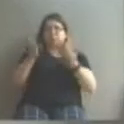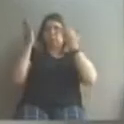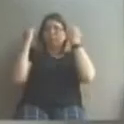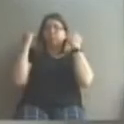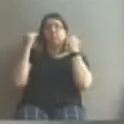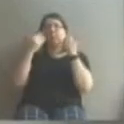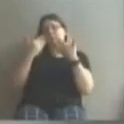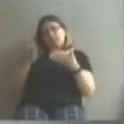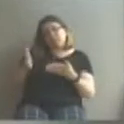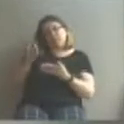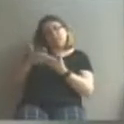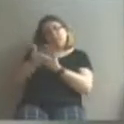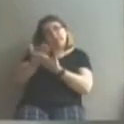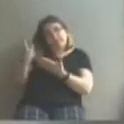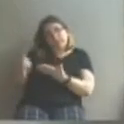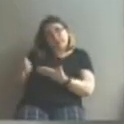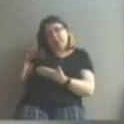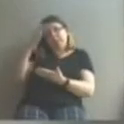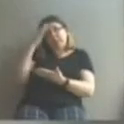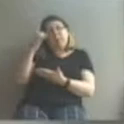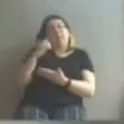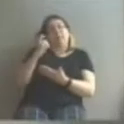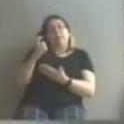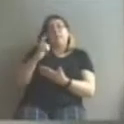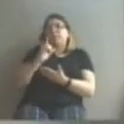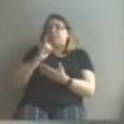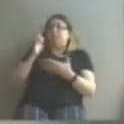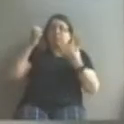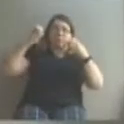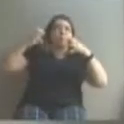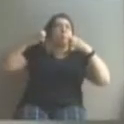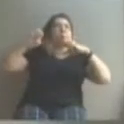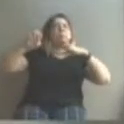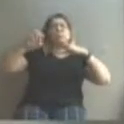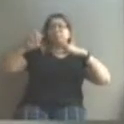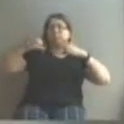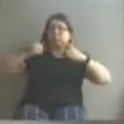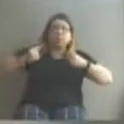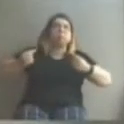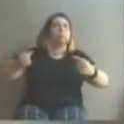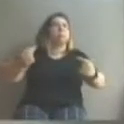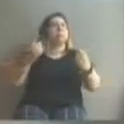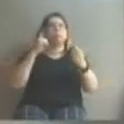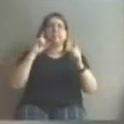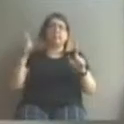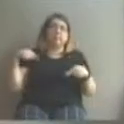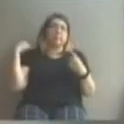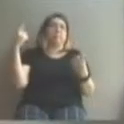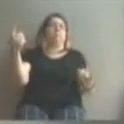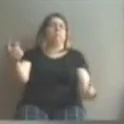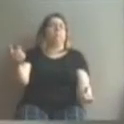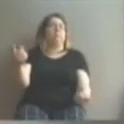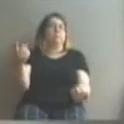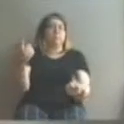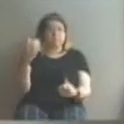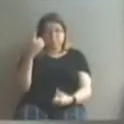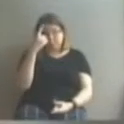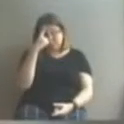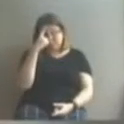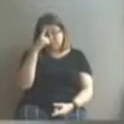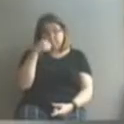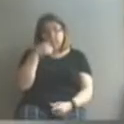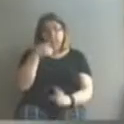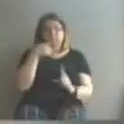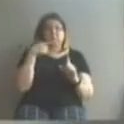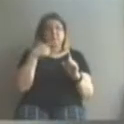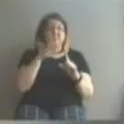things you need to know yet, because we've just been in this emergency code red mode for so long. Do you think this is going